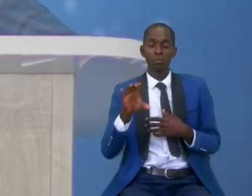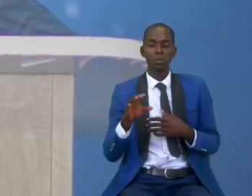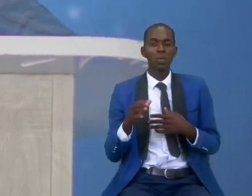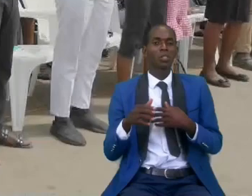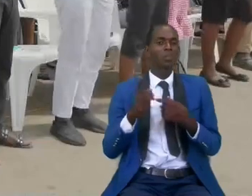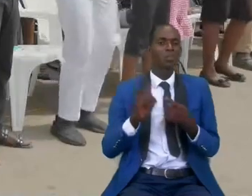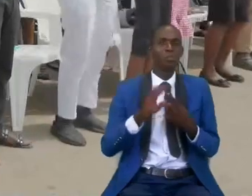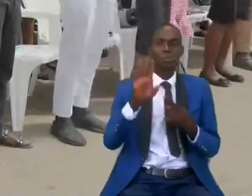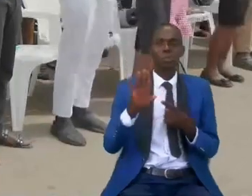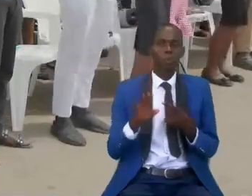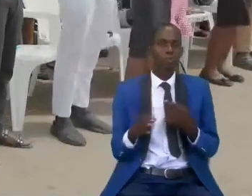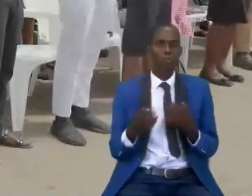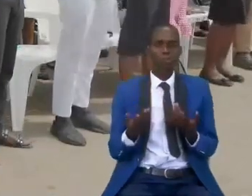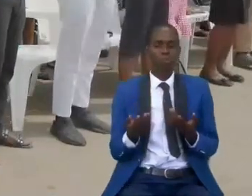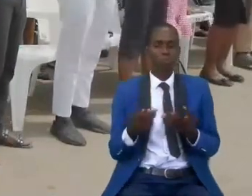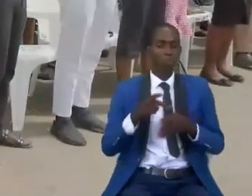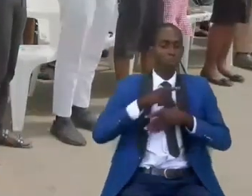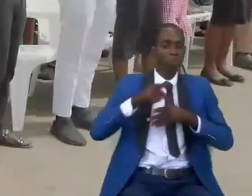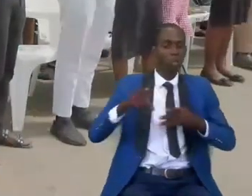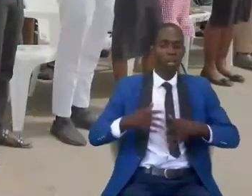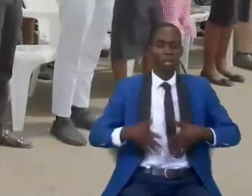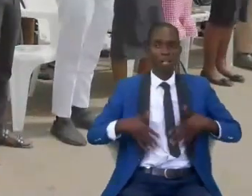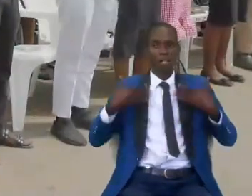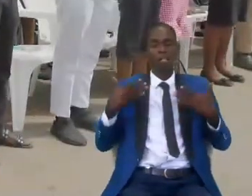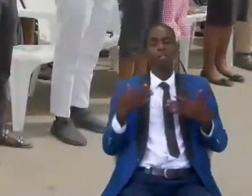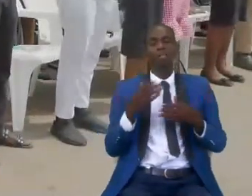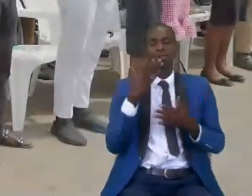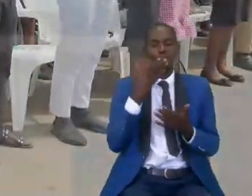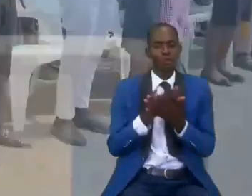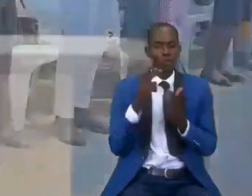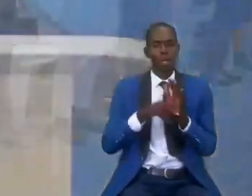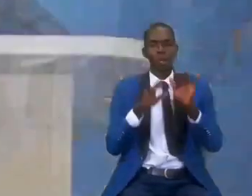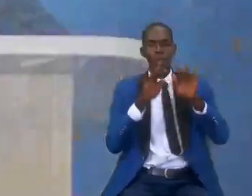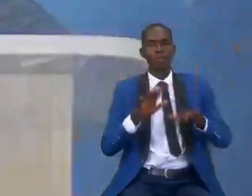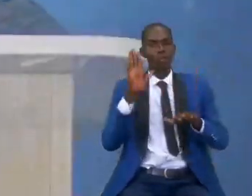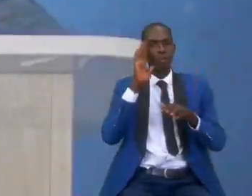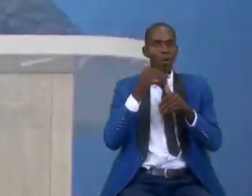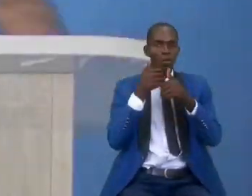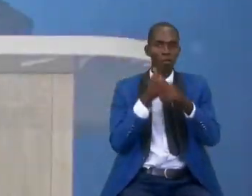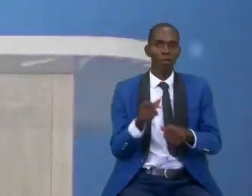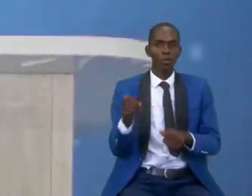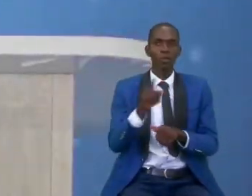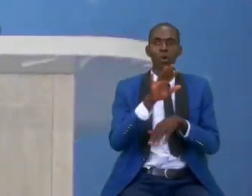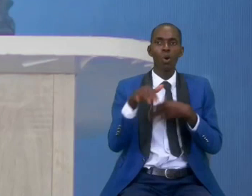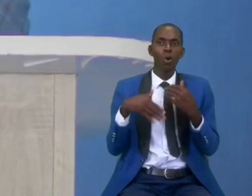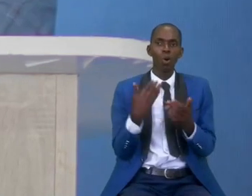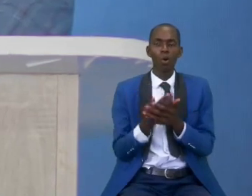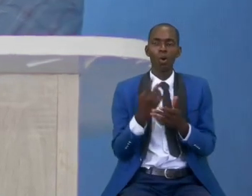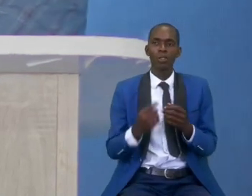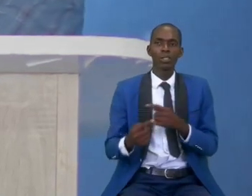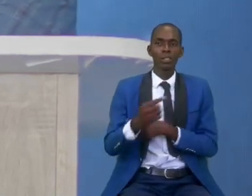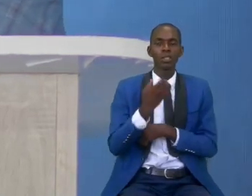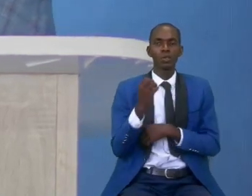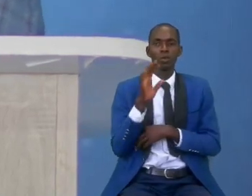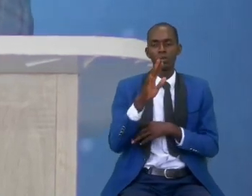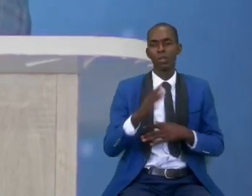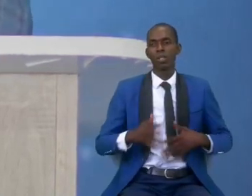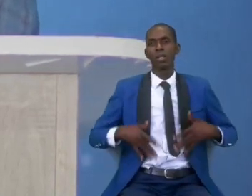you all the days of your life. And if Jesus tarries and you live